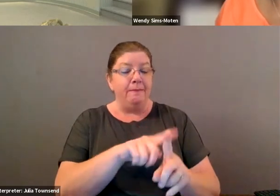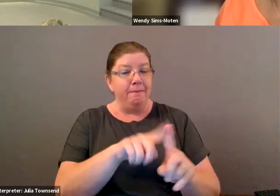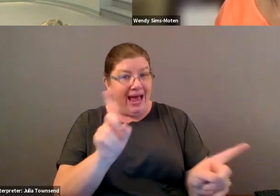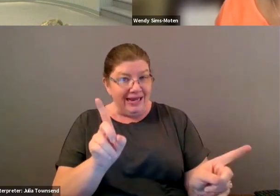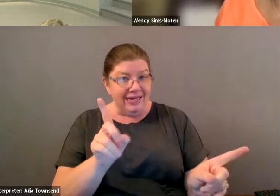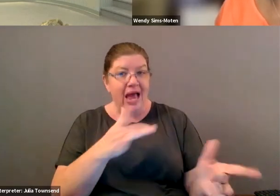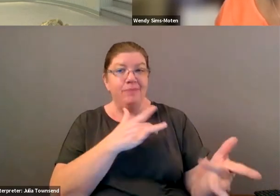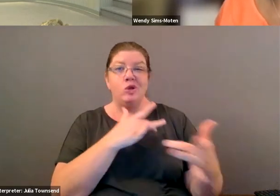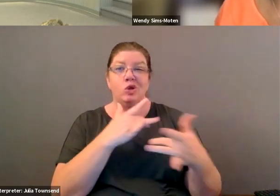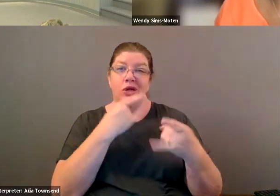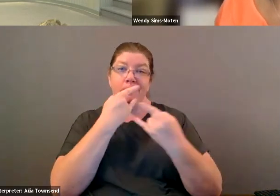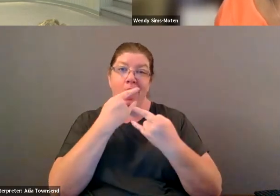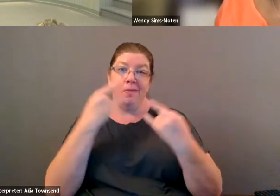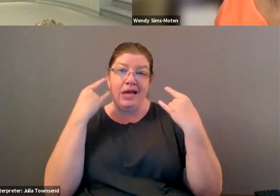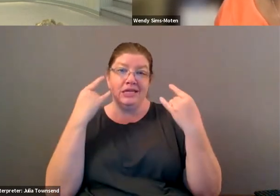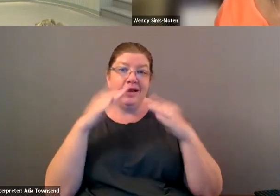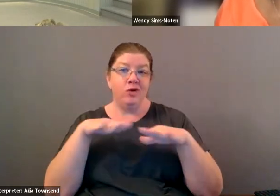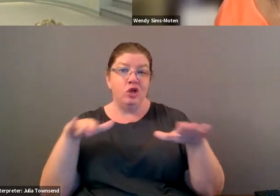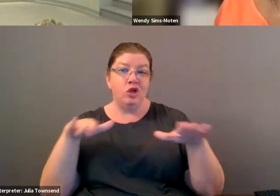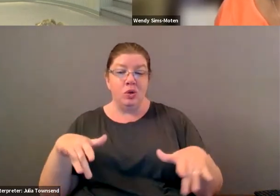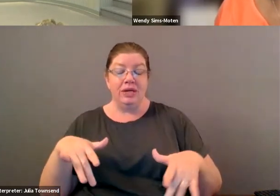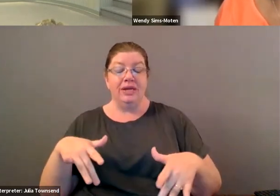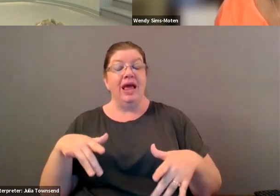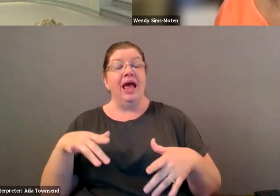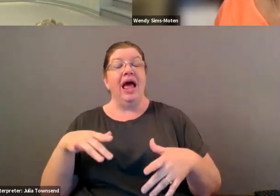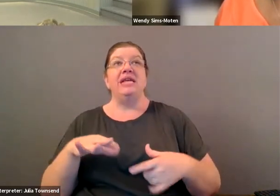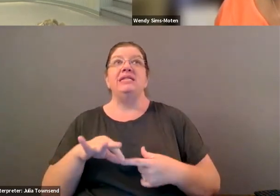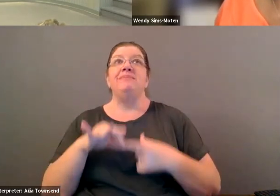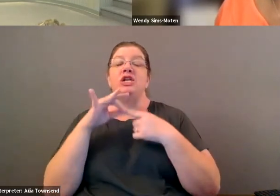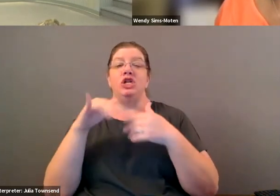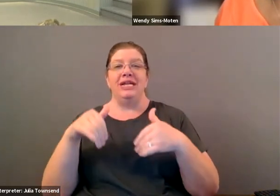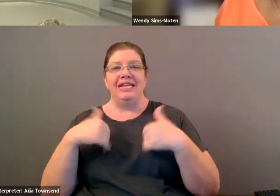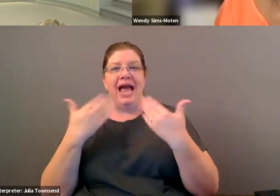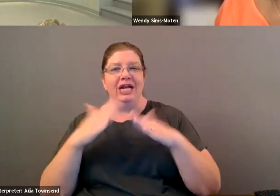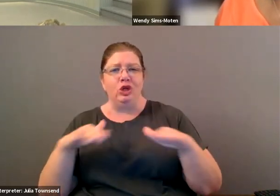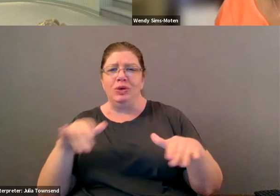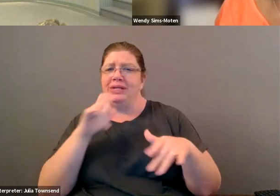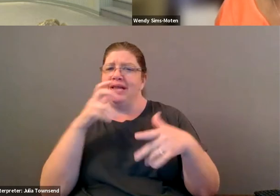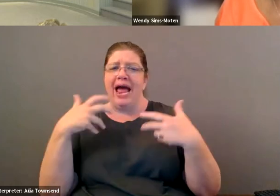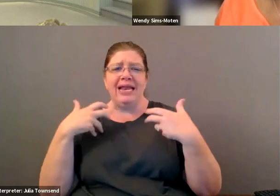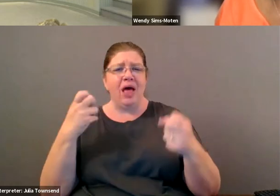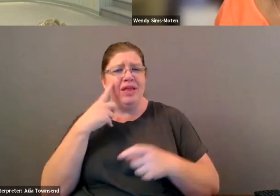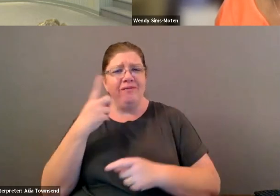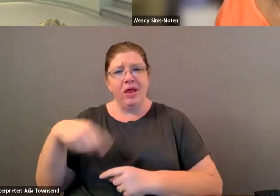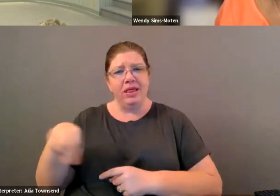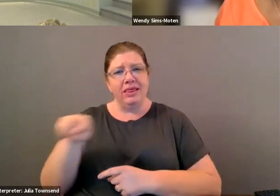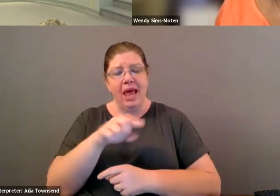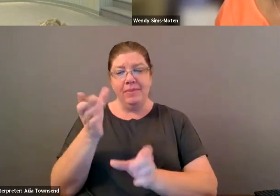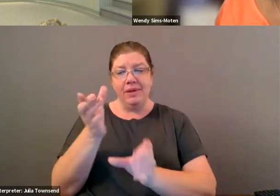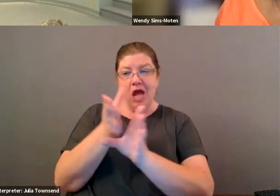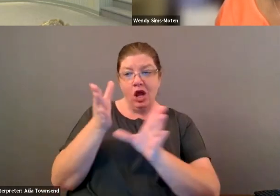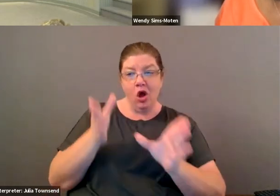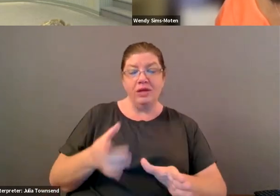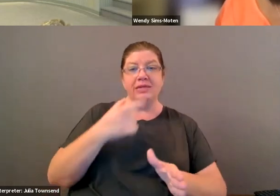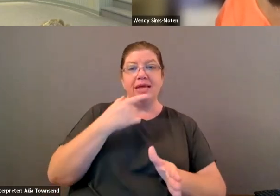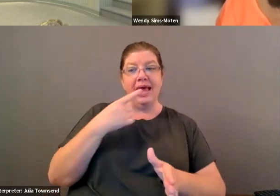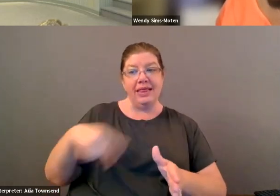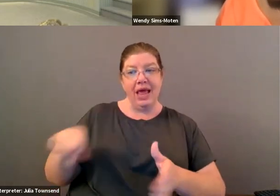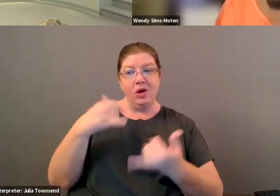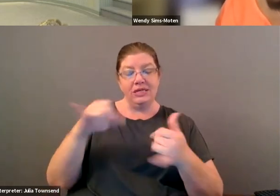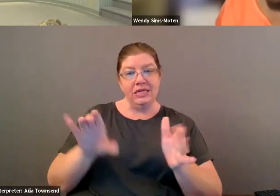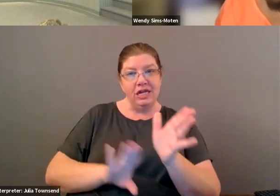about masks for children, especially young children, because it's just not healthy for them. Psychologists say that because they are still